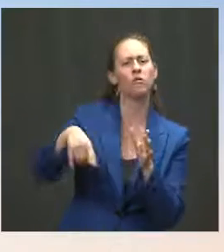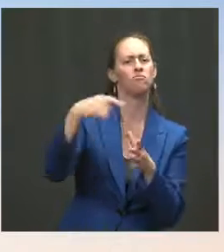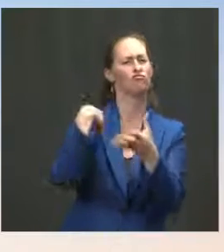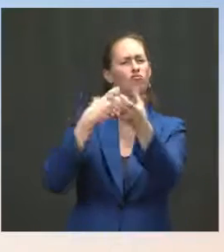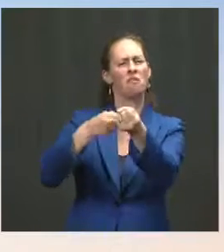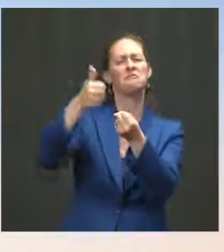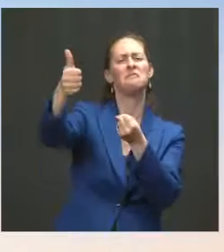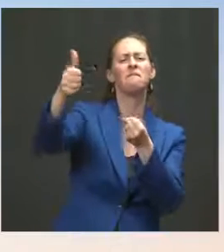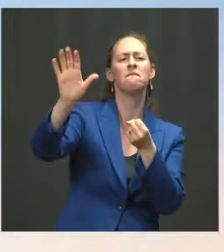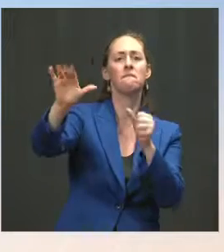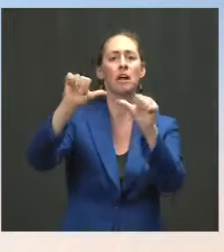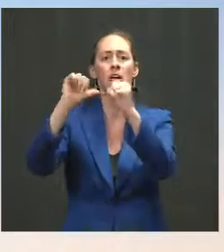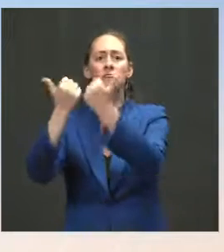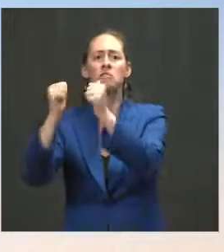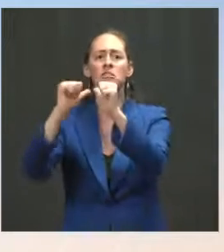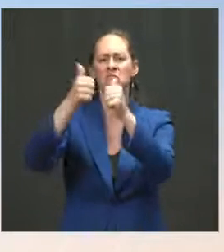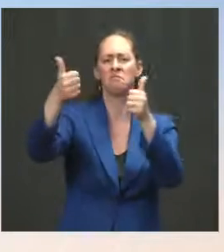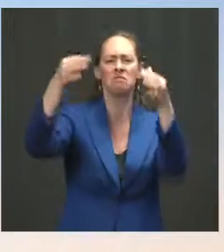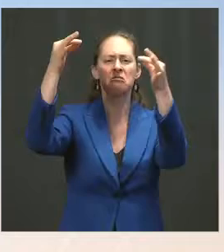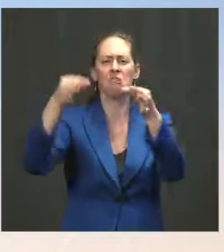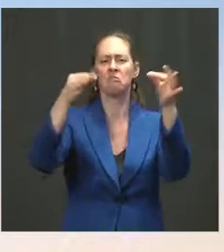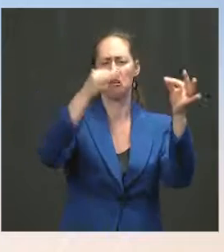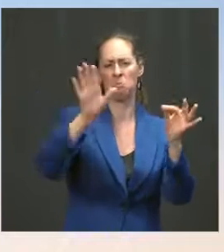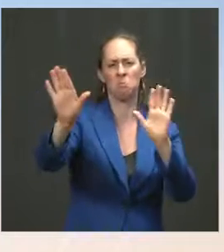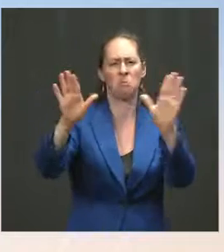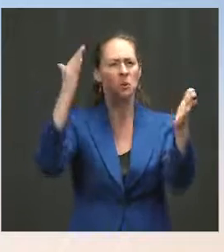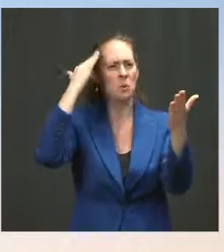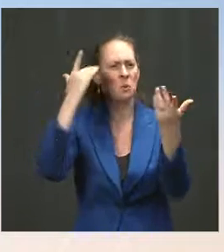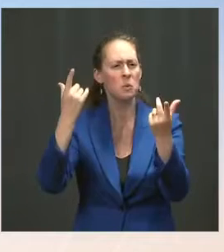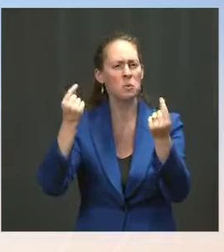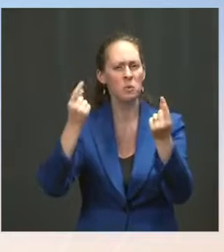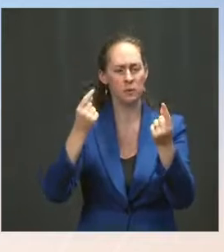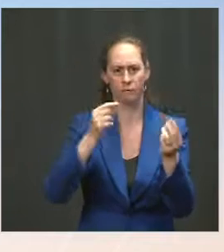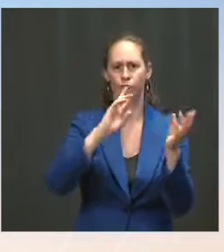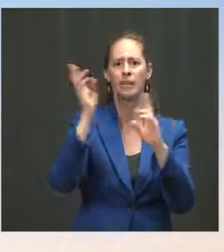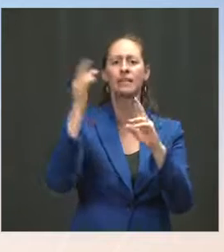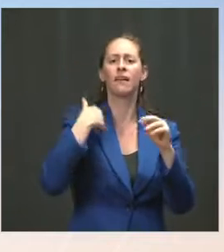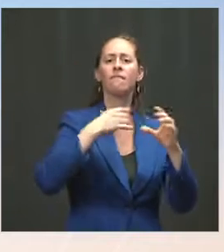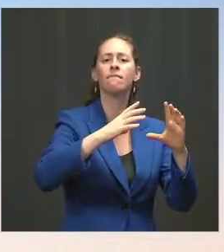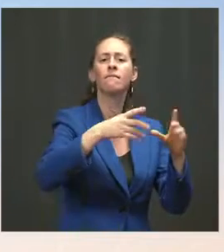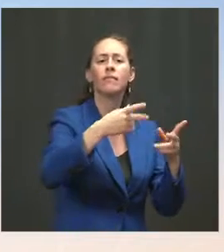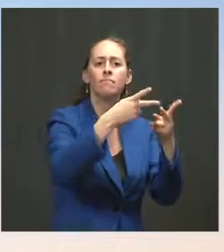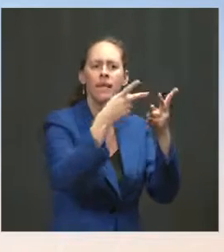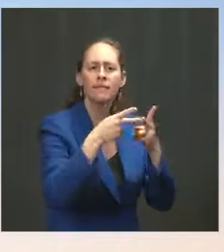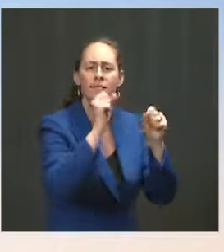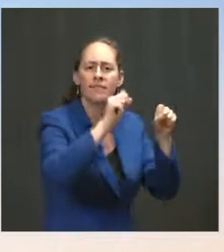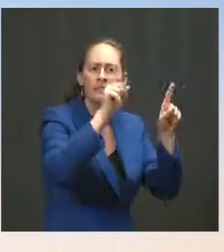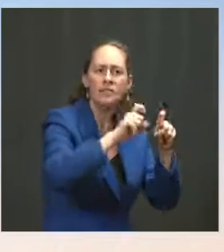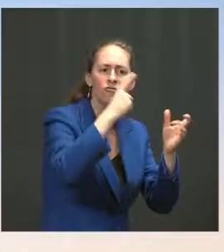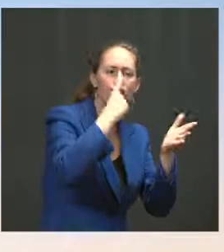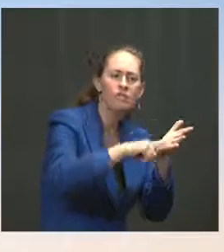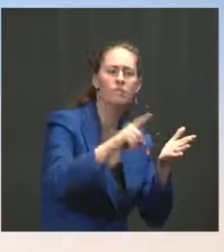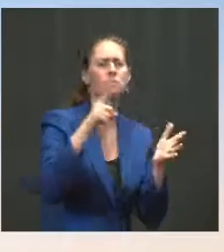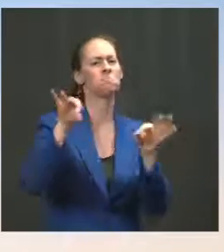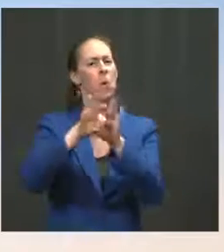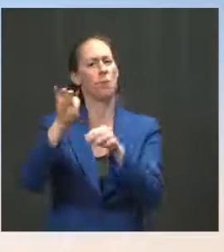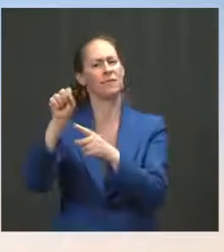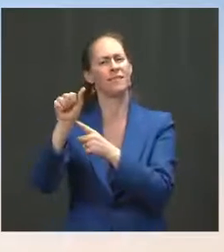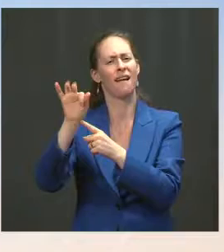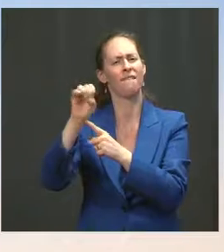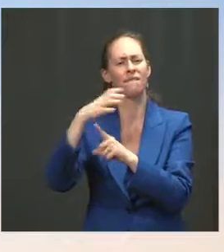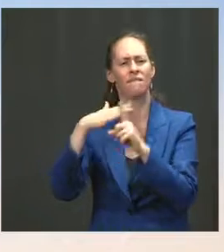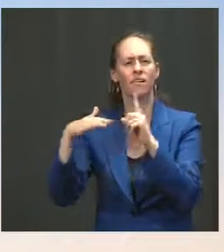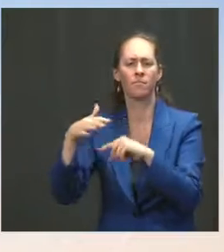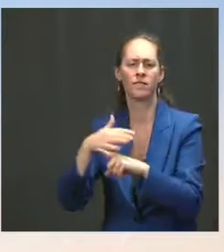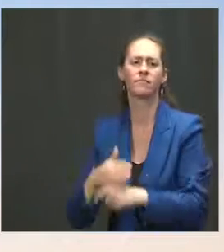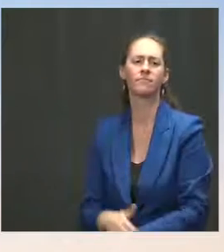implementation plan for how they can have in place a testing regime in order to keep their workforce safe. We'll follow up on this when we talk to the COVID-19 response team in the